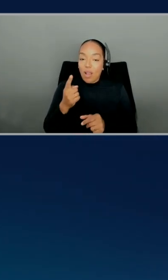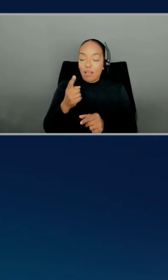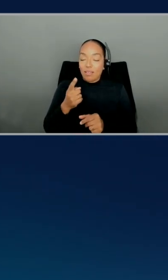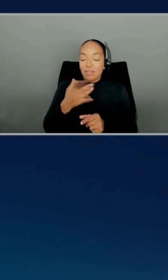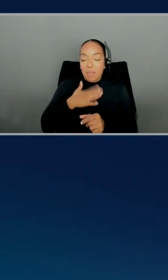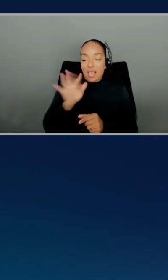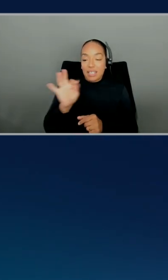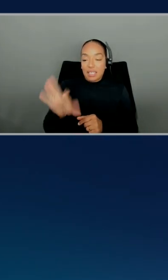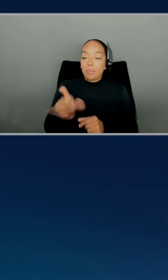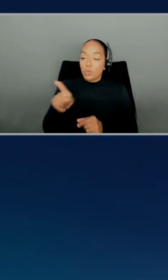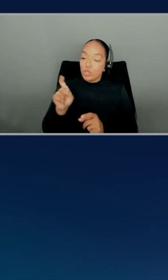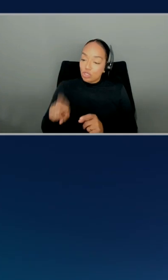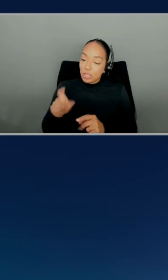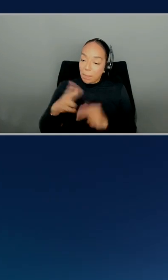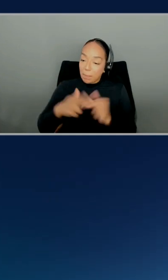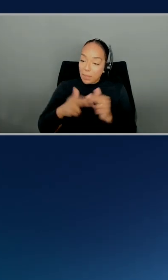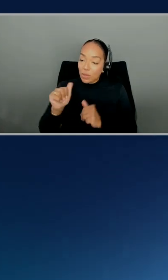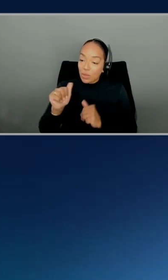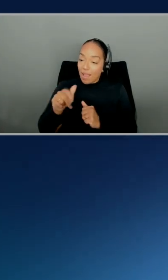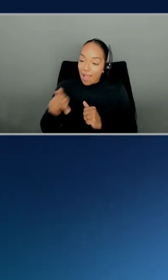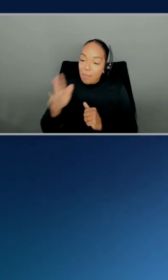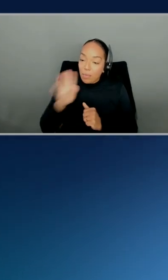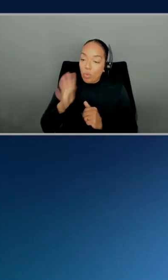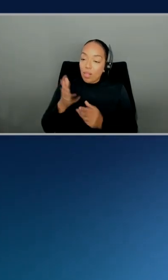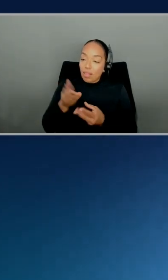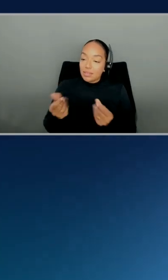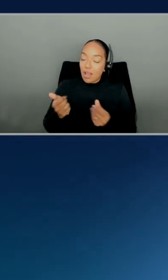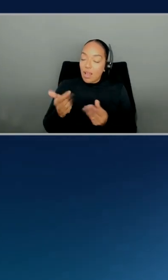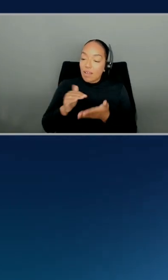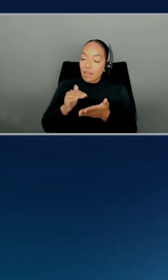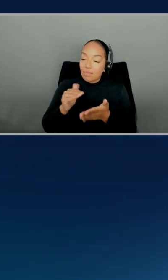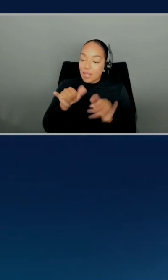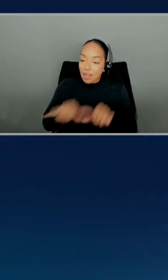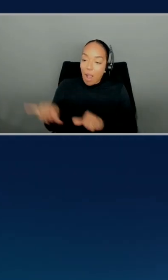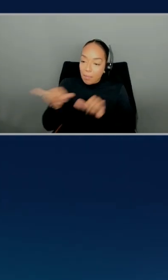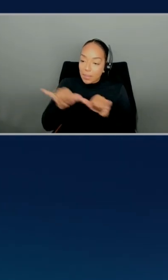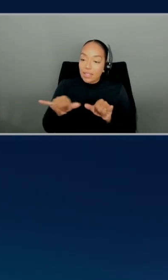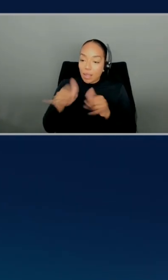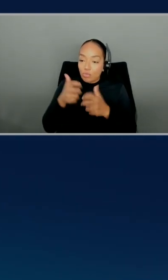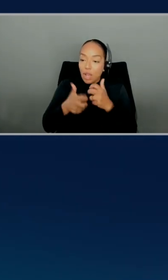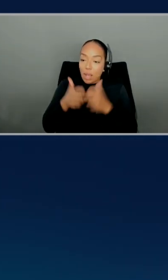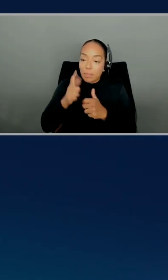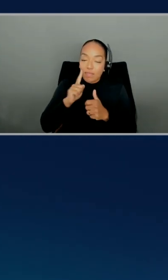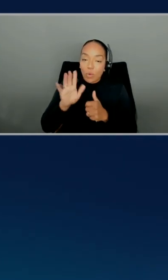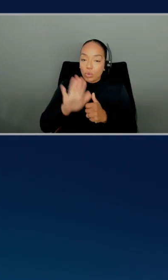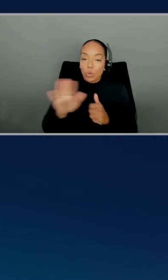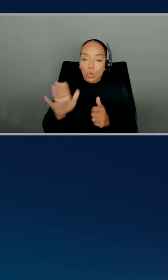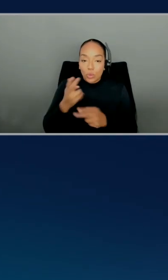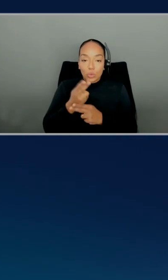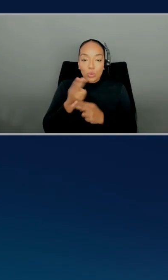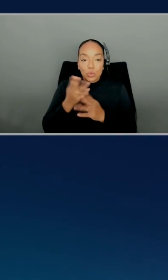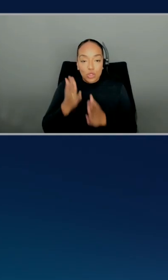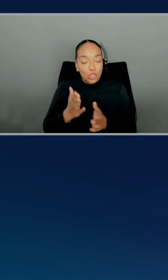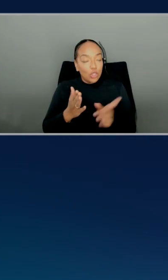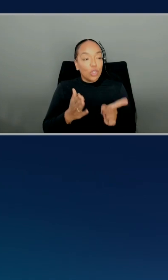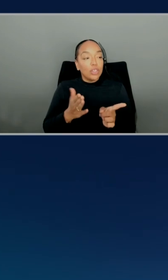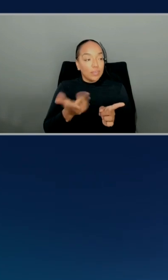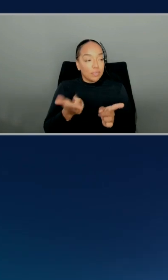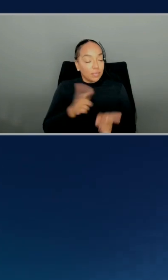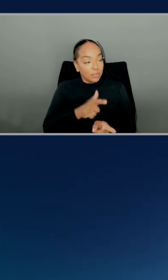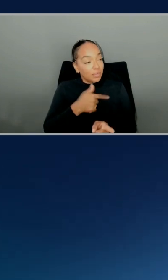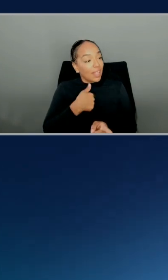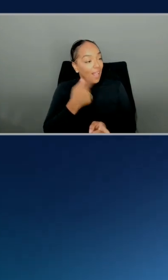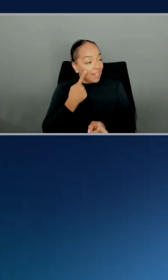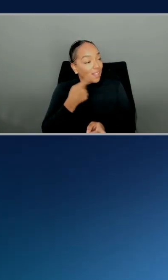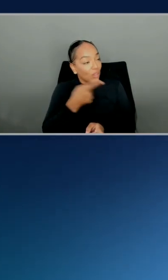solve some common problem for your target users. I think if you're an expert